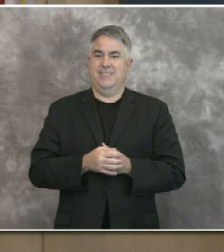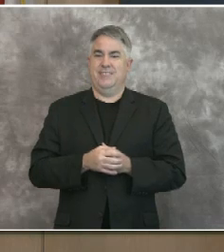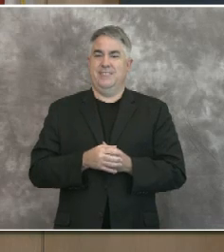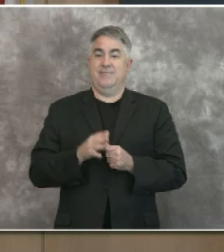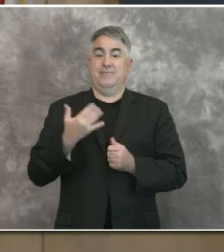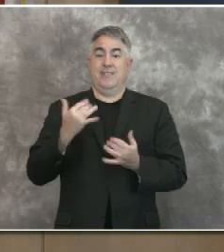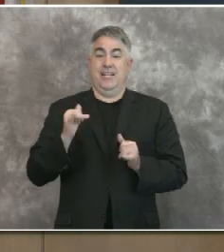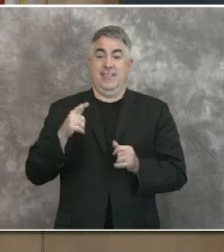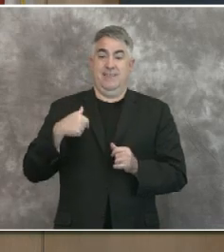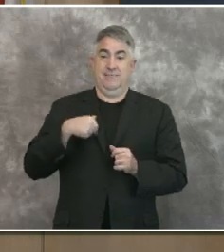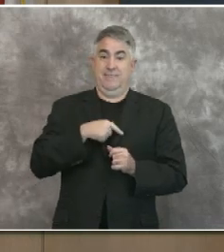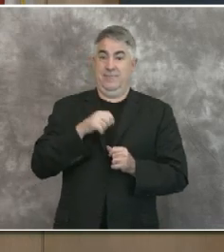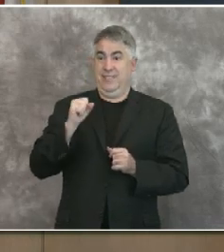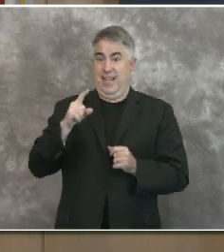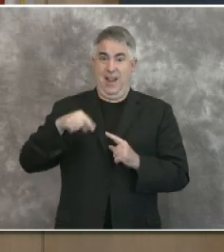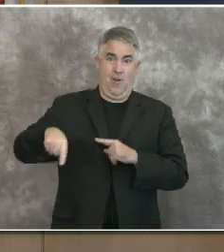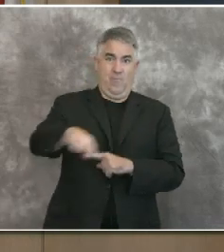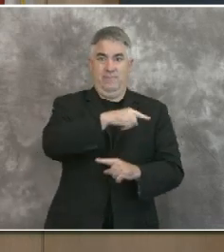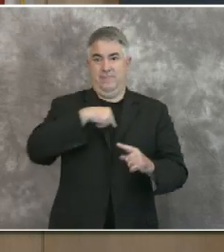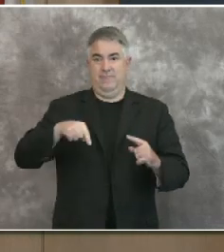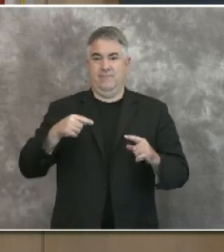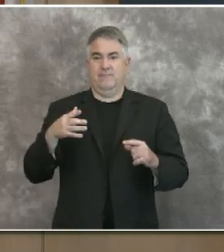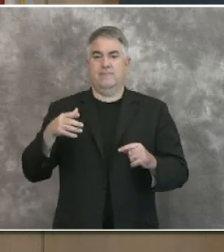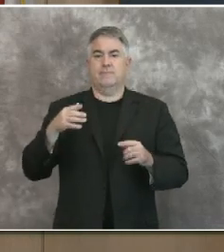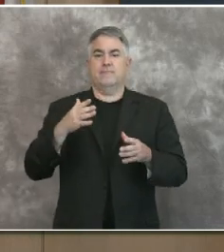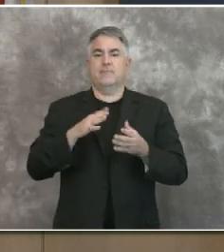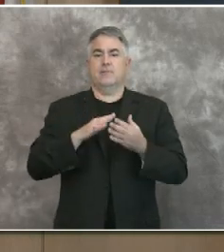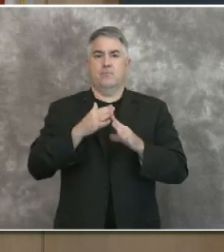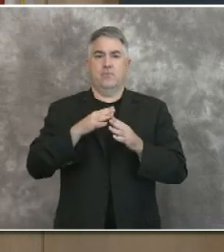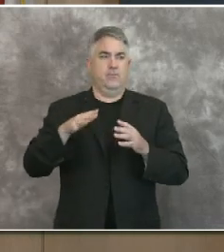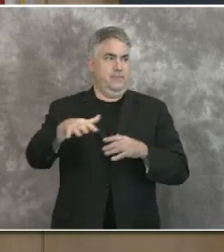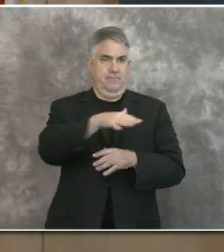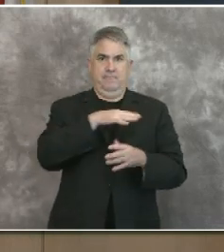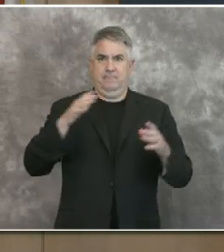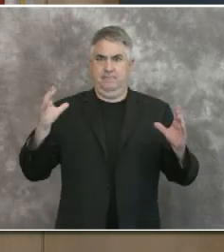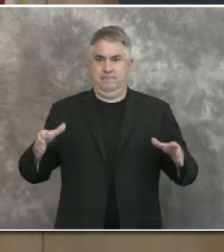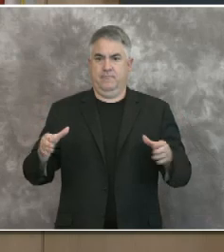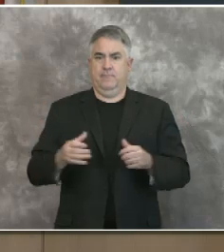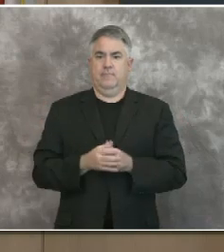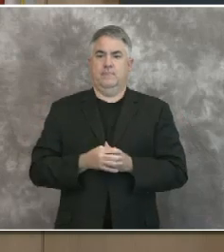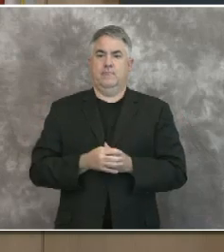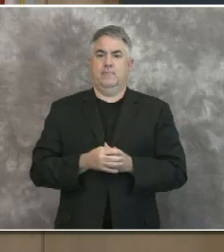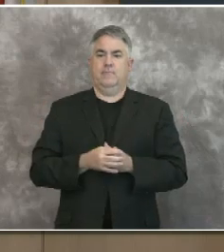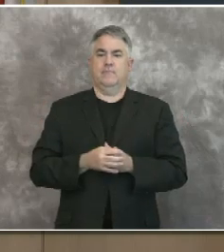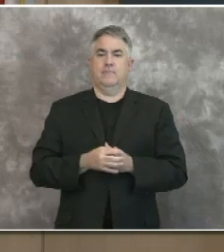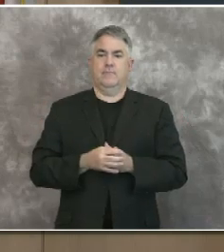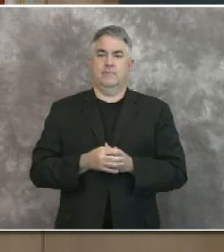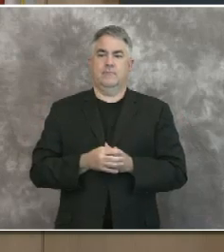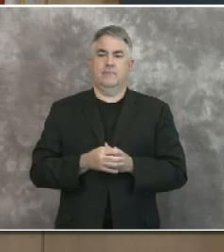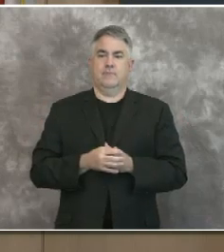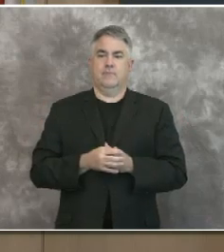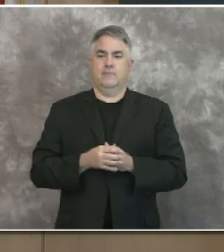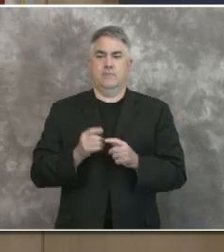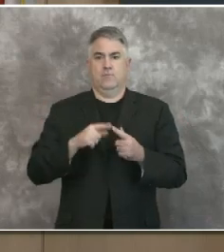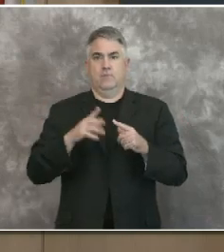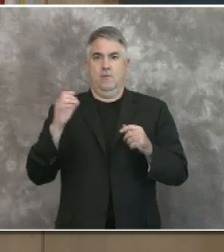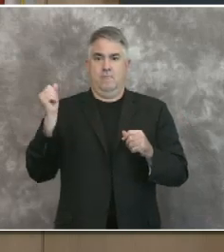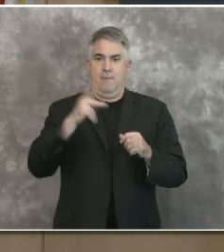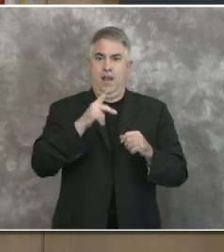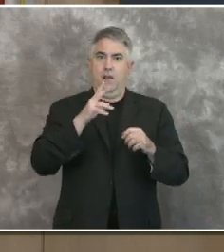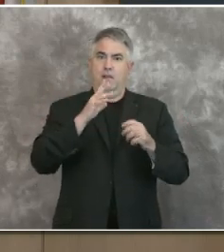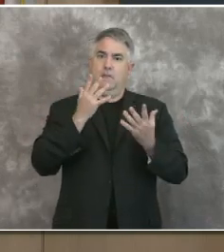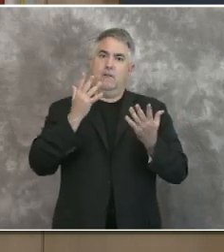Diego County and certain segments of our community to get back to a little bit more of a normal